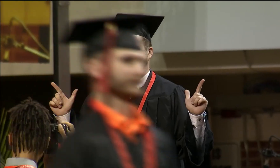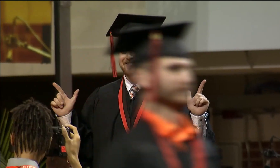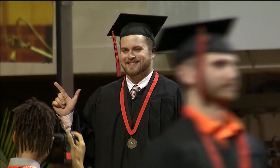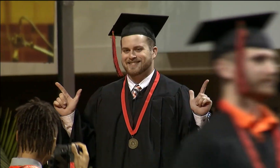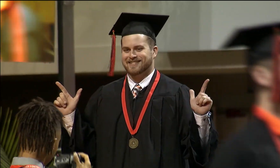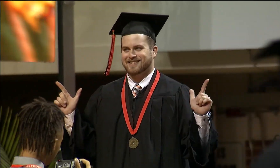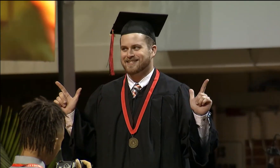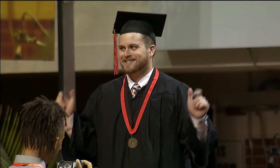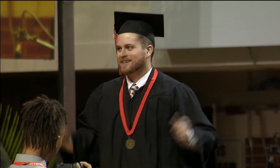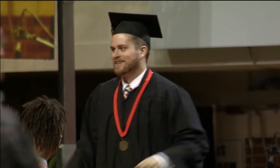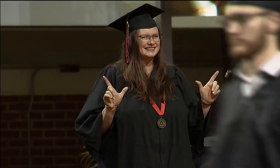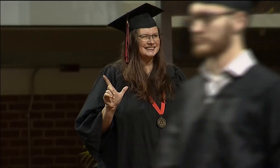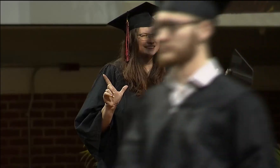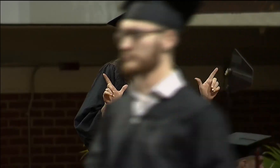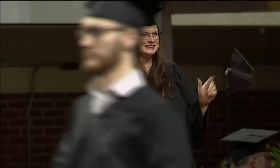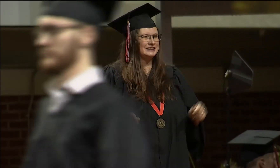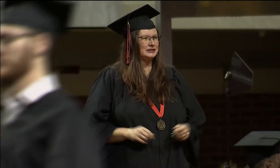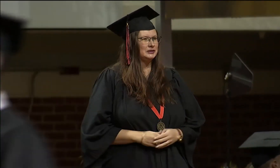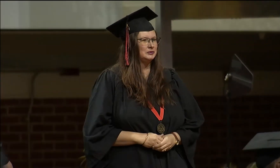Corbin Hosave.